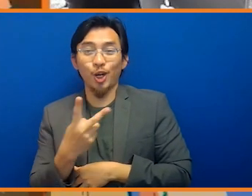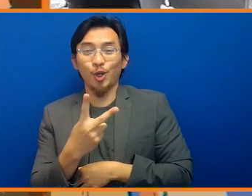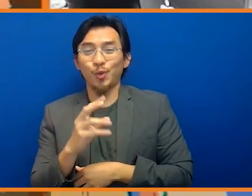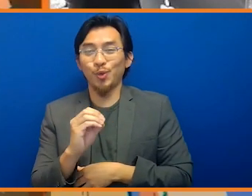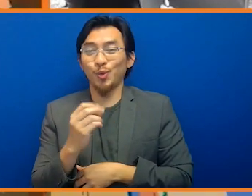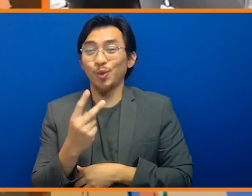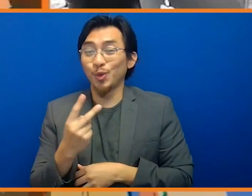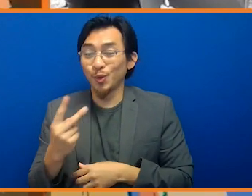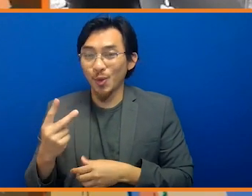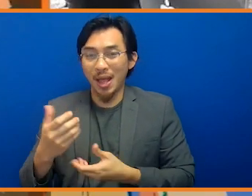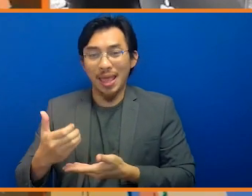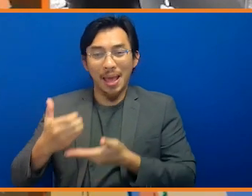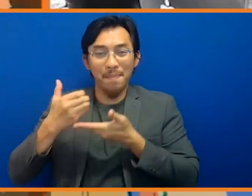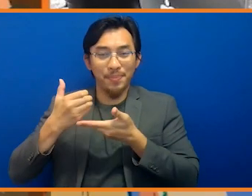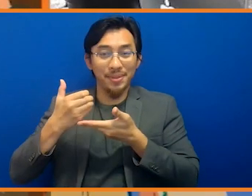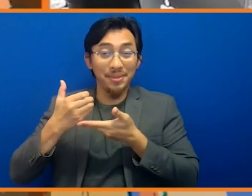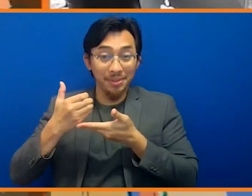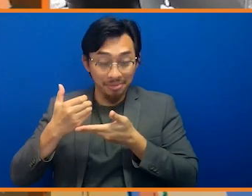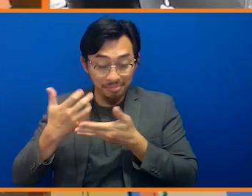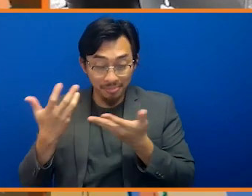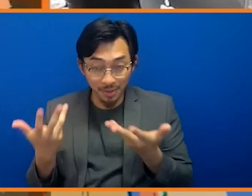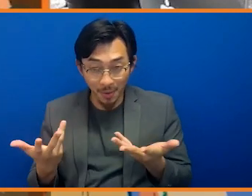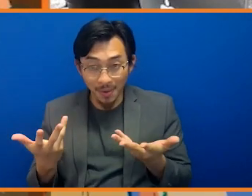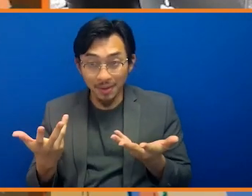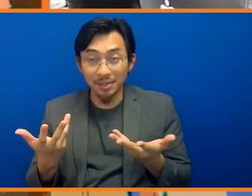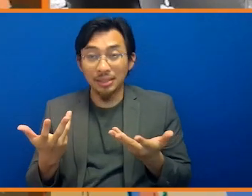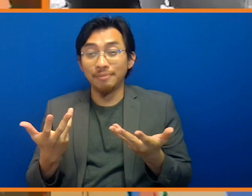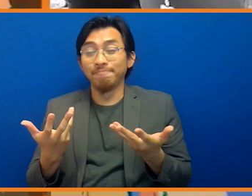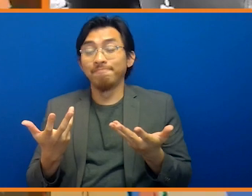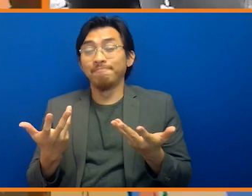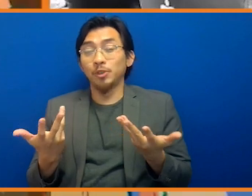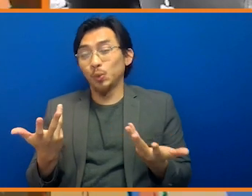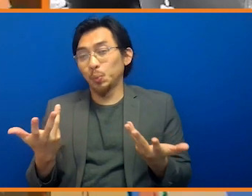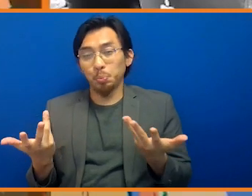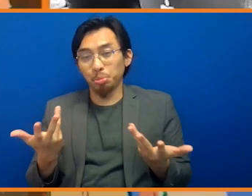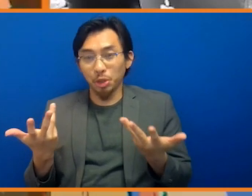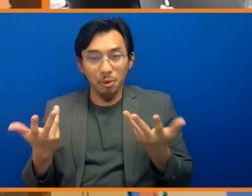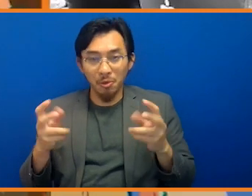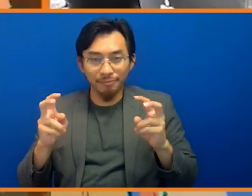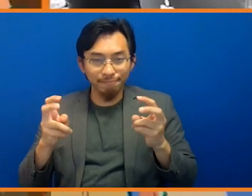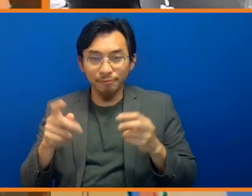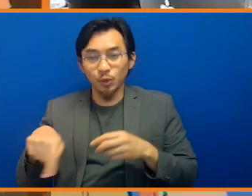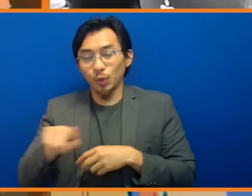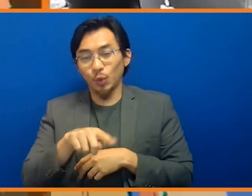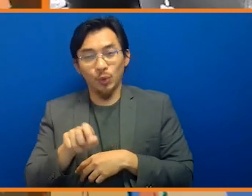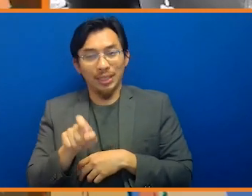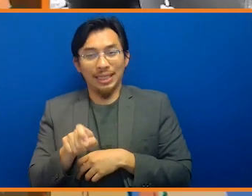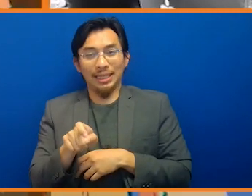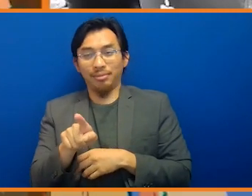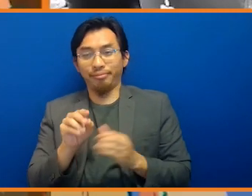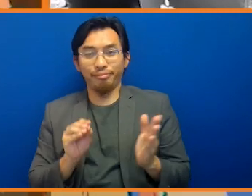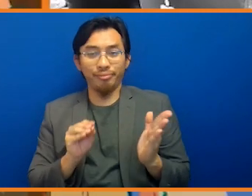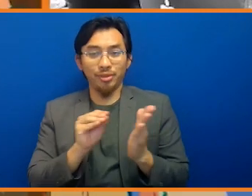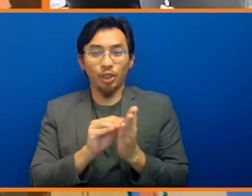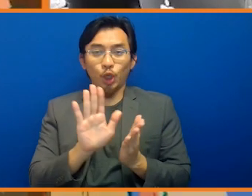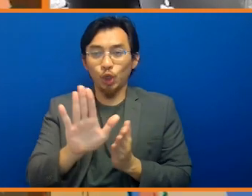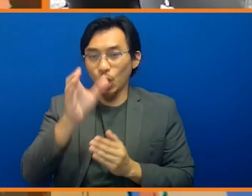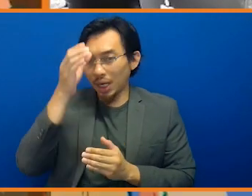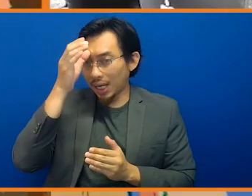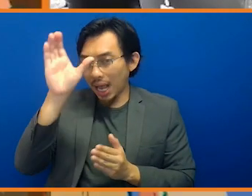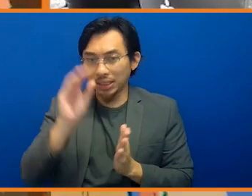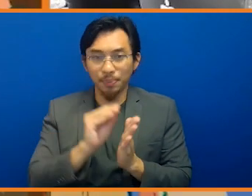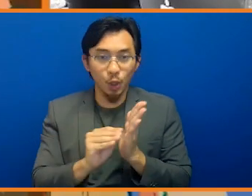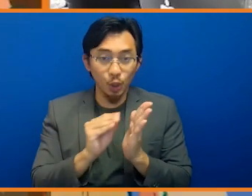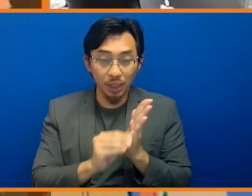2022 champion. So to have that title, you need to submit your concept notes.